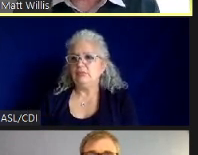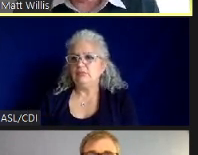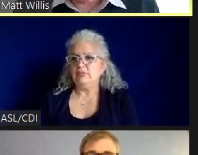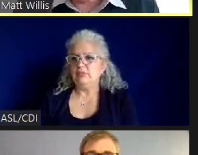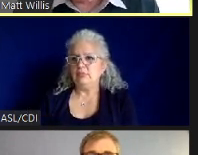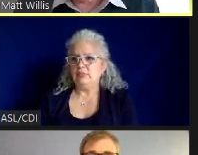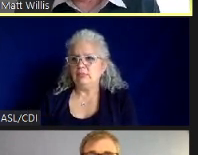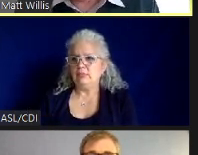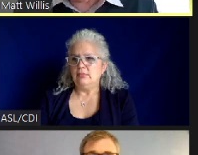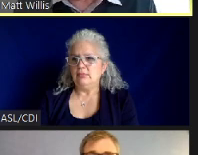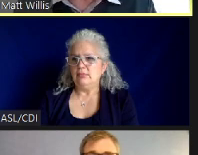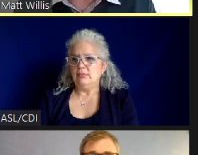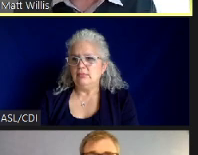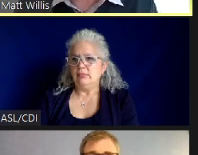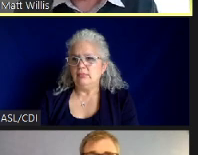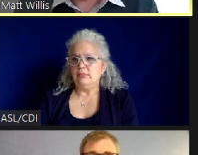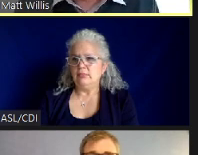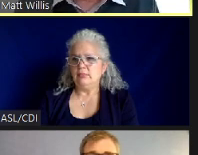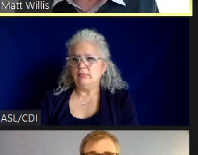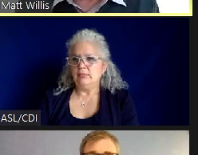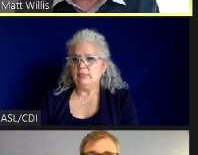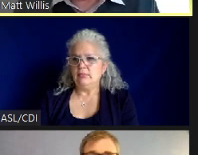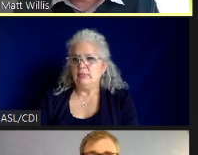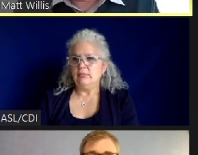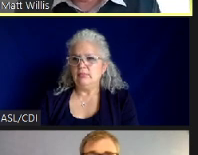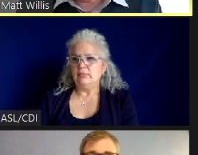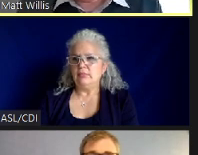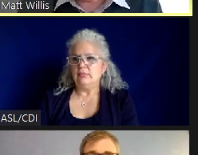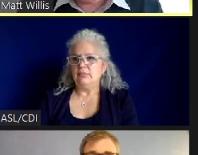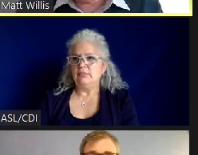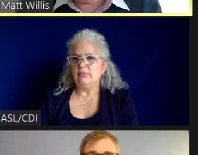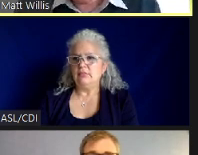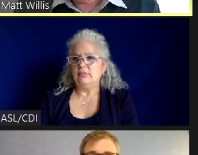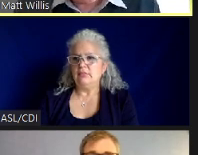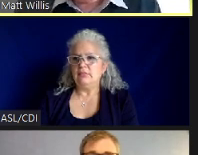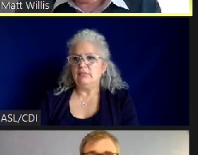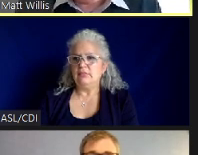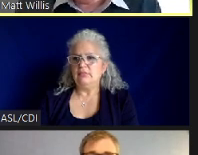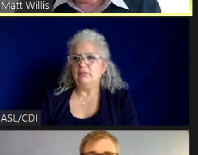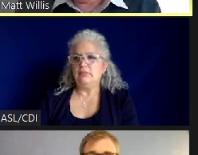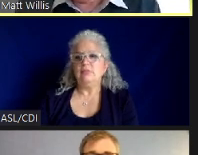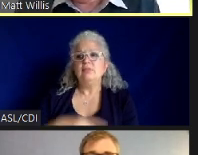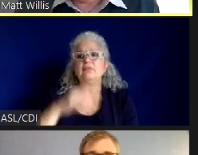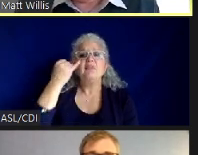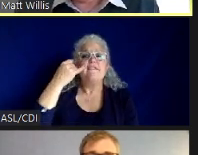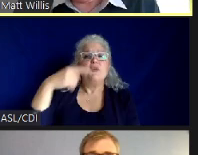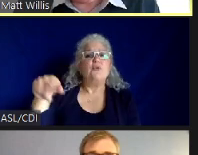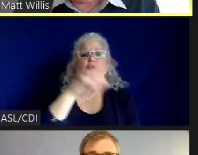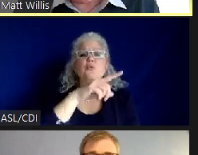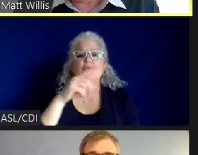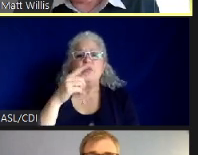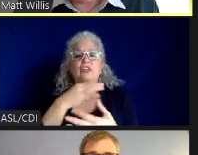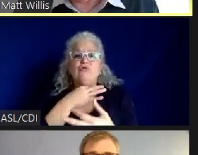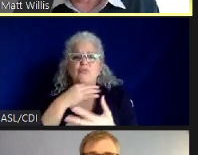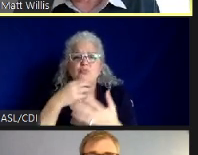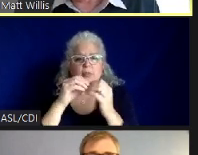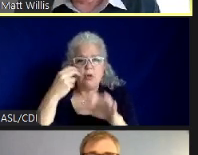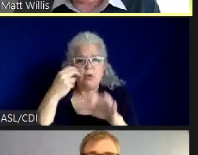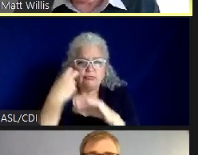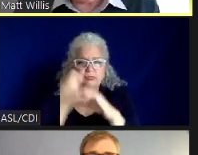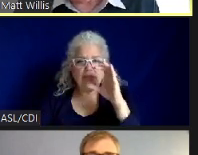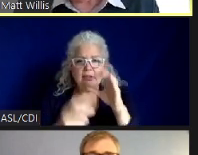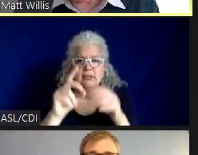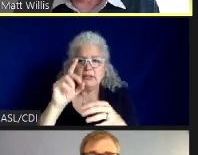databases themselves for their own analyses, you can download data sets at the email address here. And it's